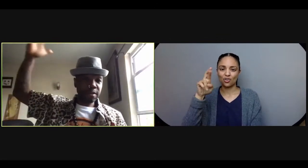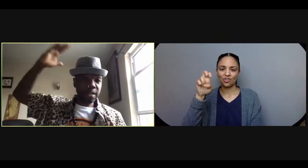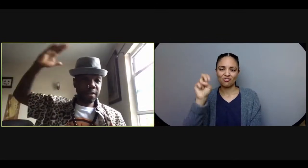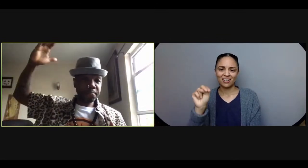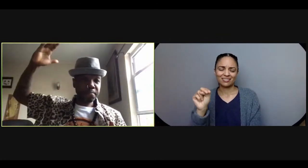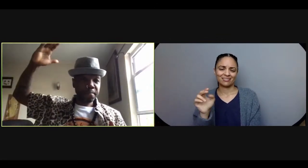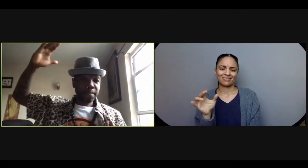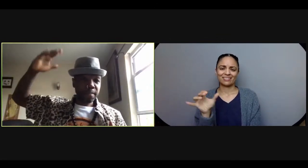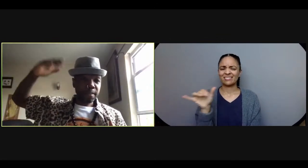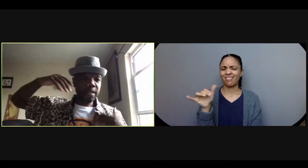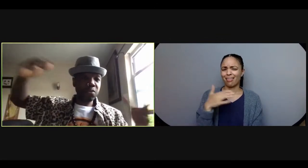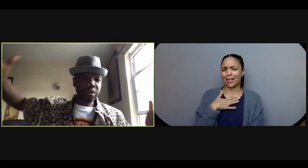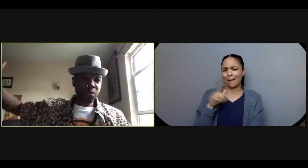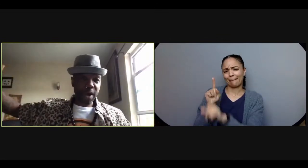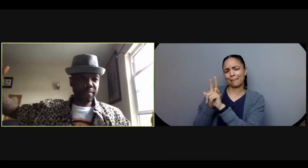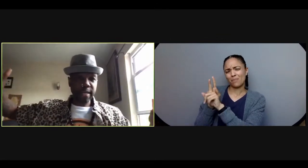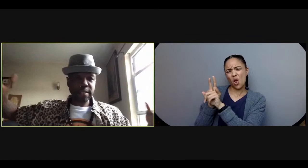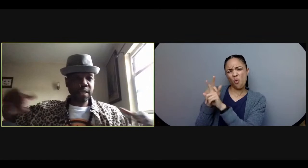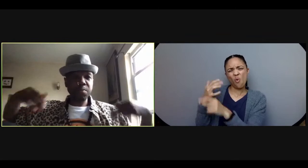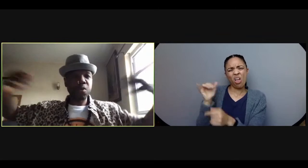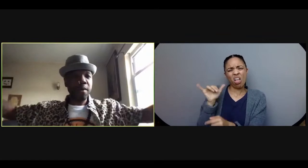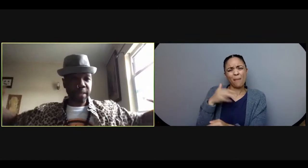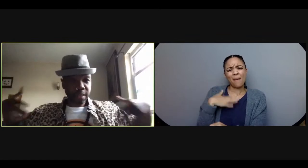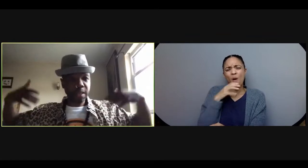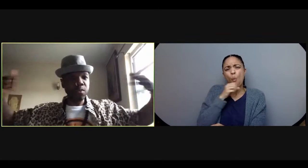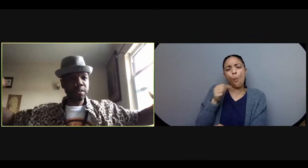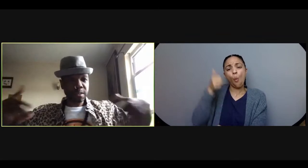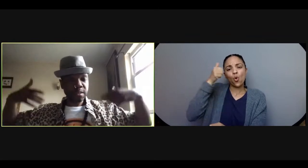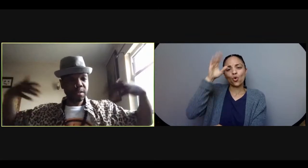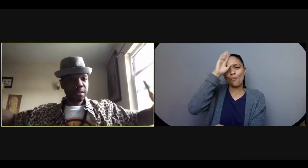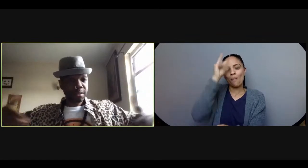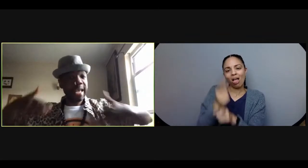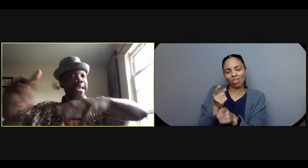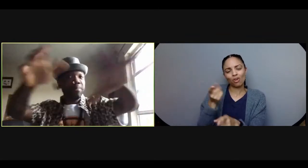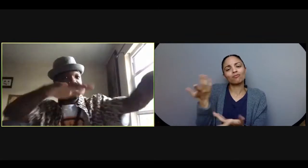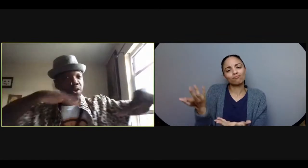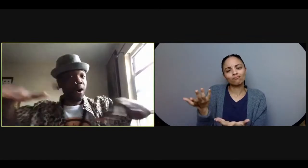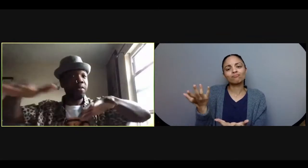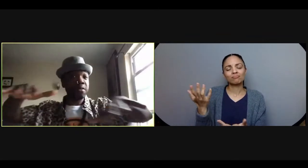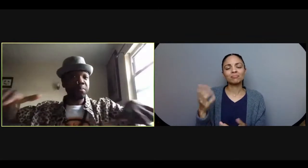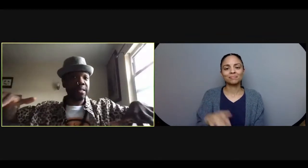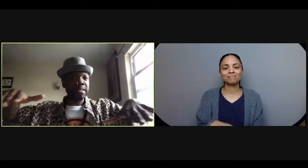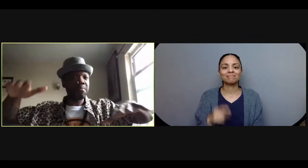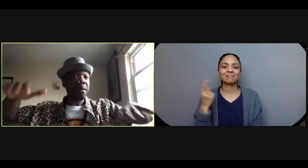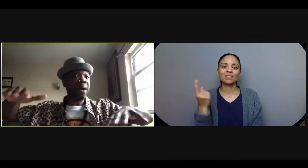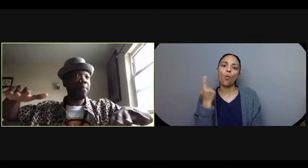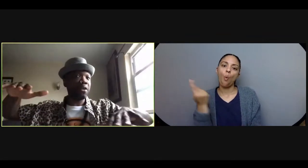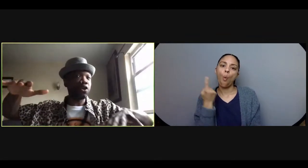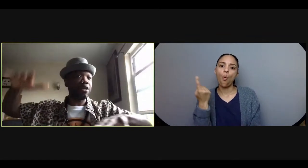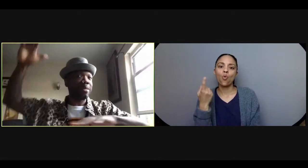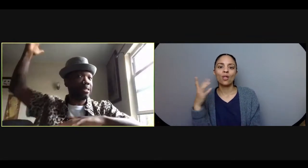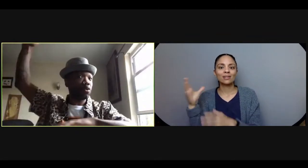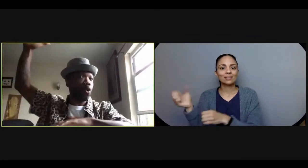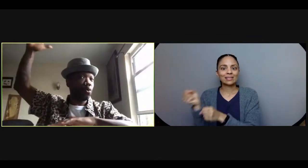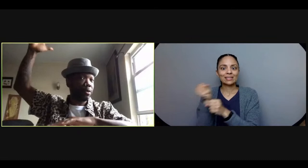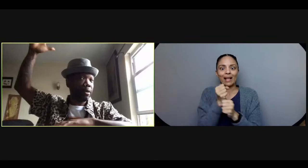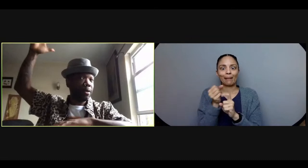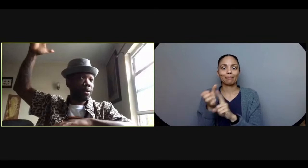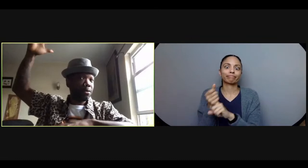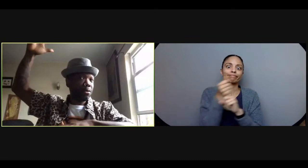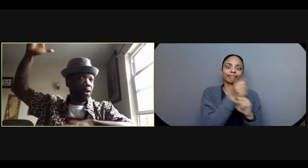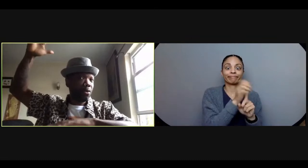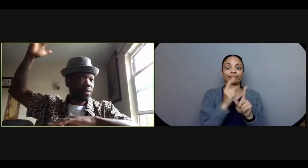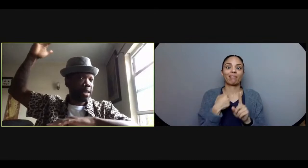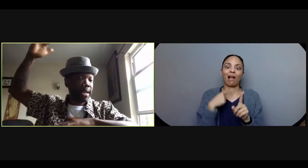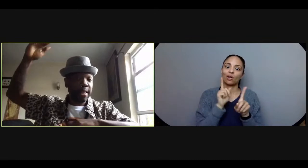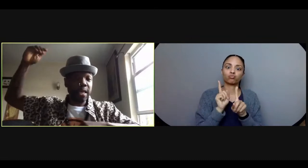thing. He's the reason why I'm dancing. He brought me. He was taking me to all these places, and my mom felt good because he was older. So